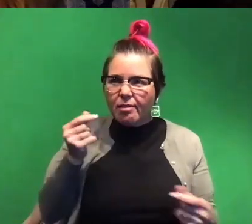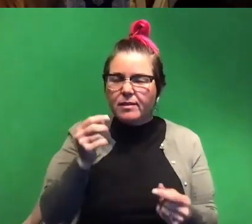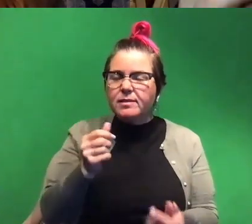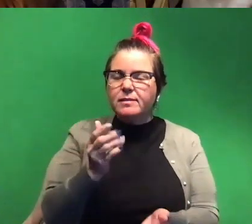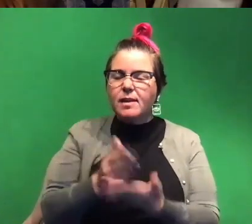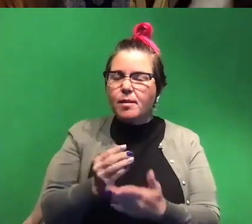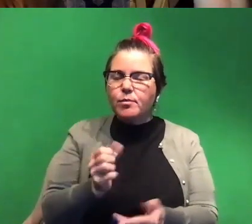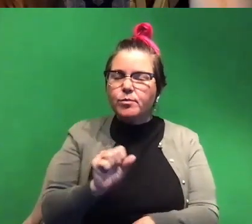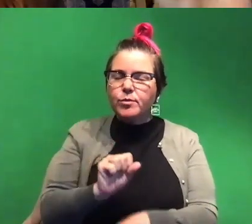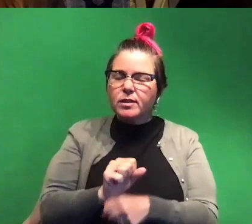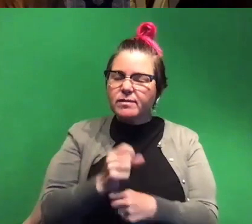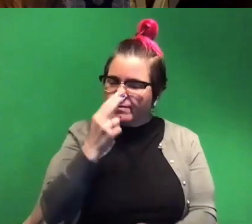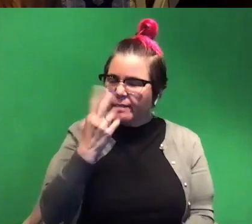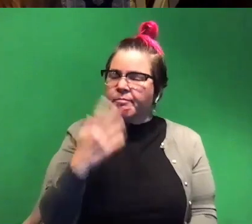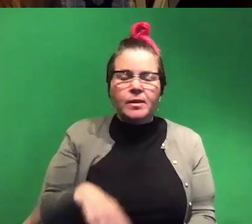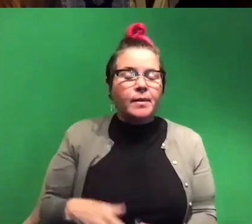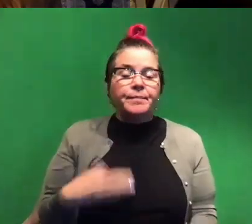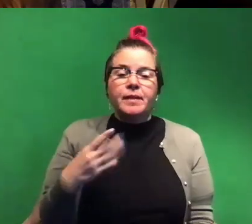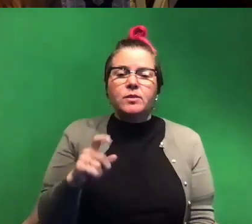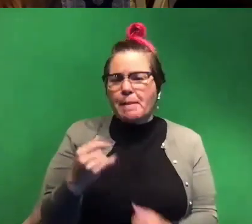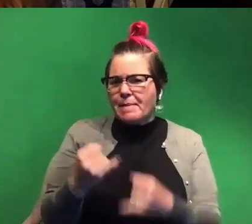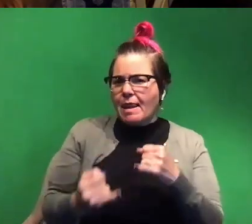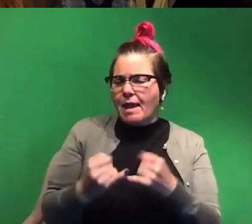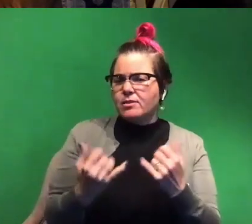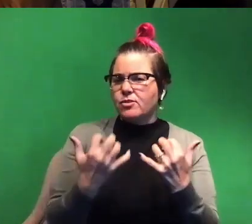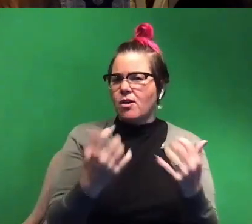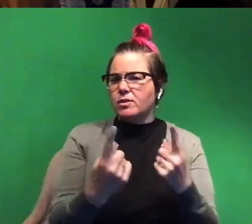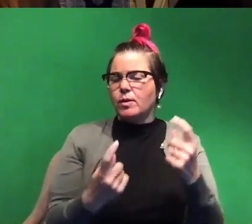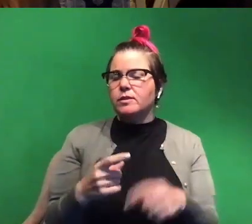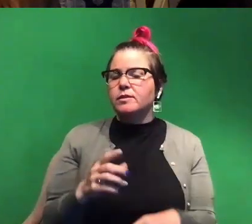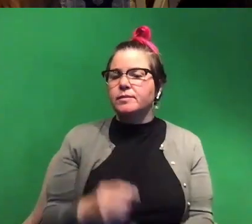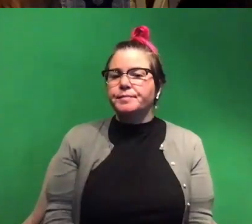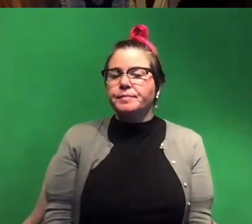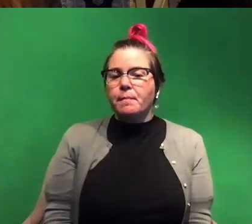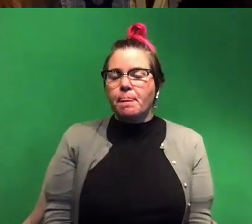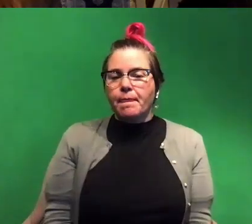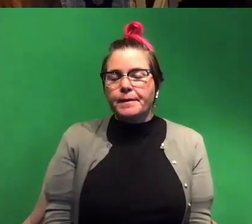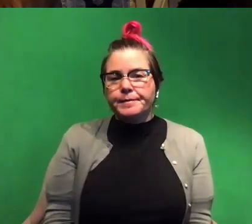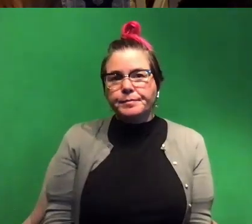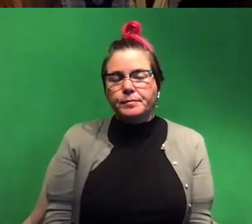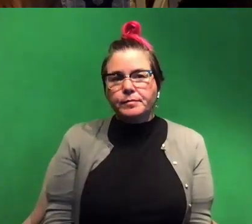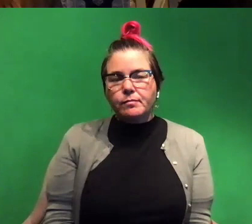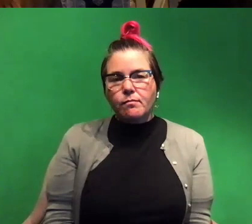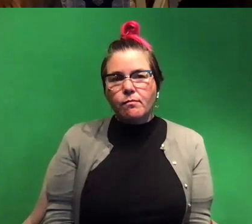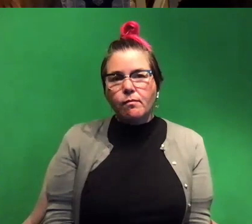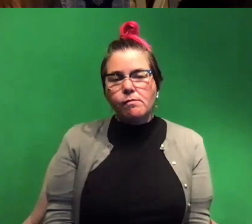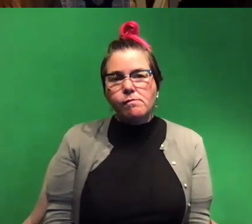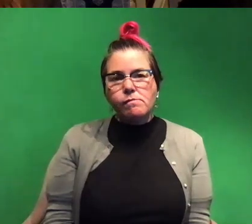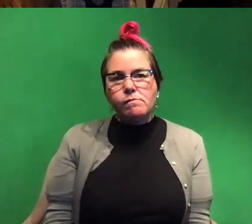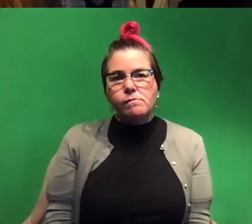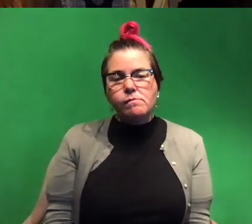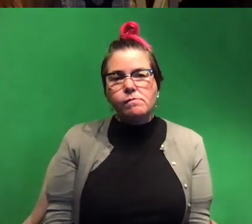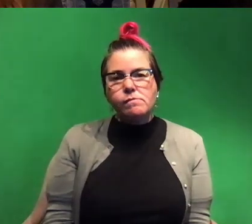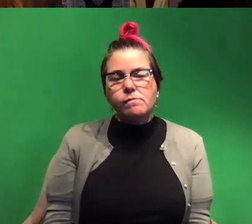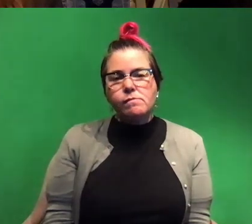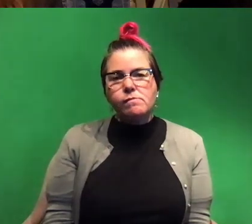about. The next question, and I think it might be the last audience question we'll have time for. Let's see. I had one. Where